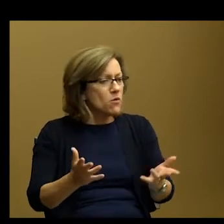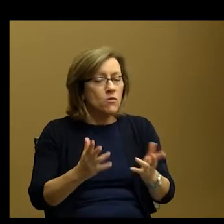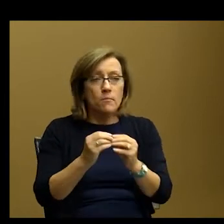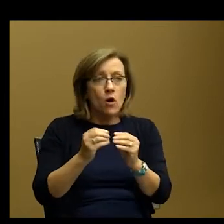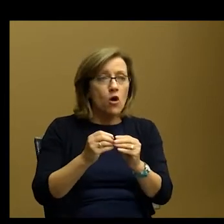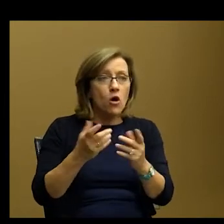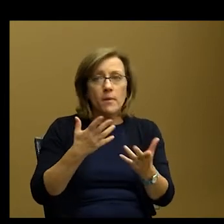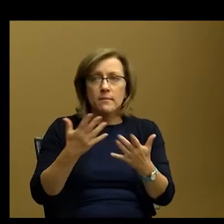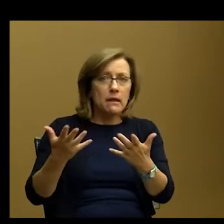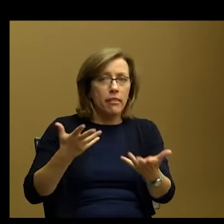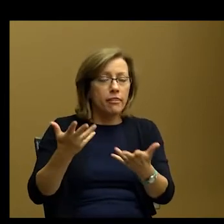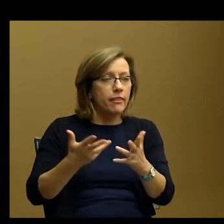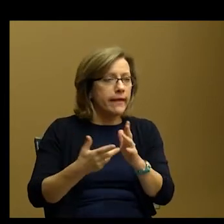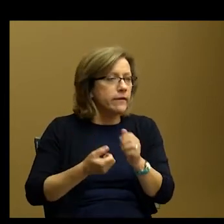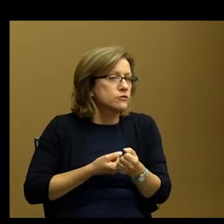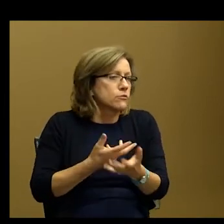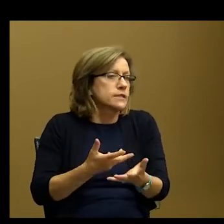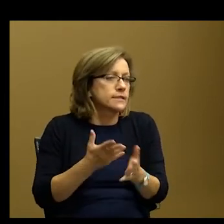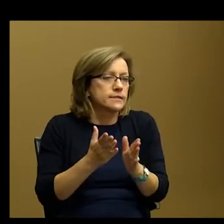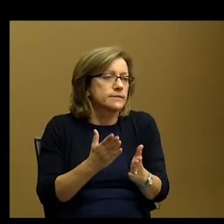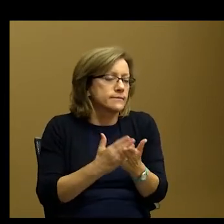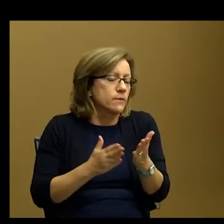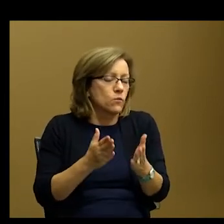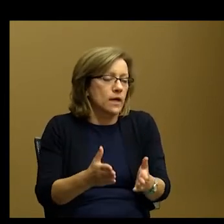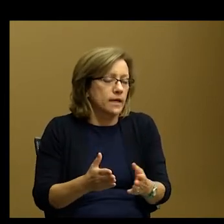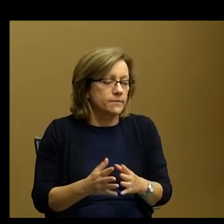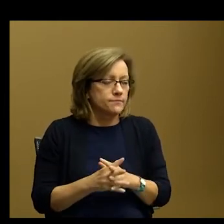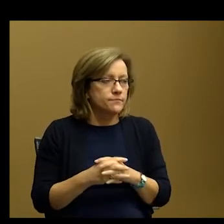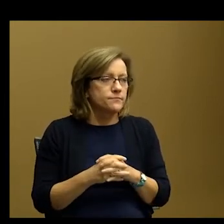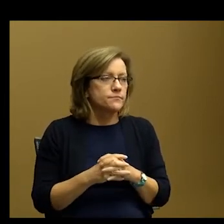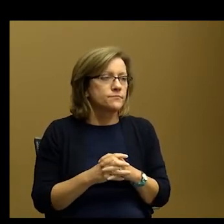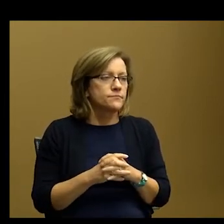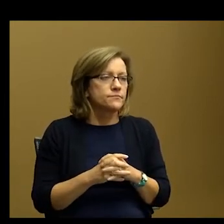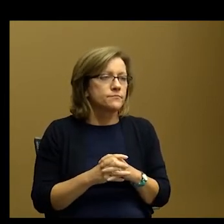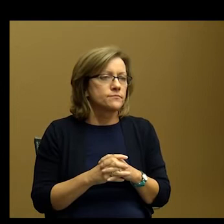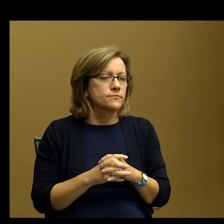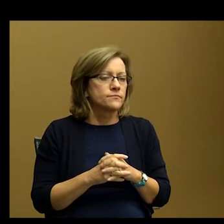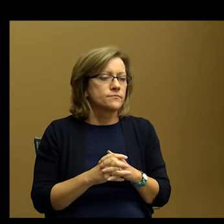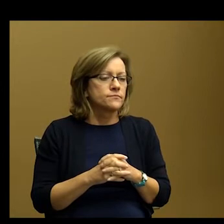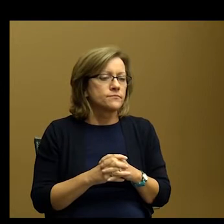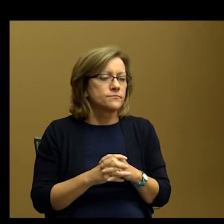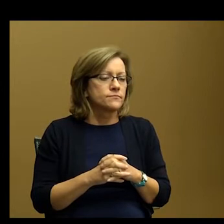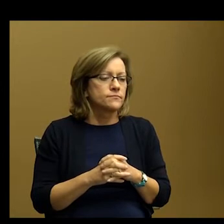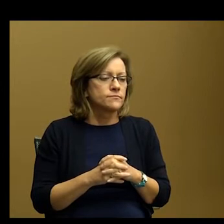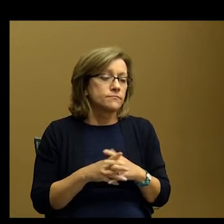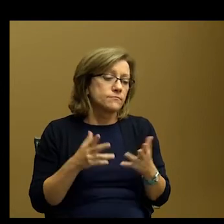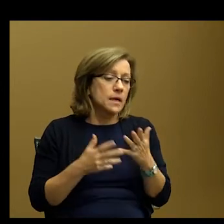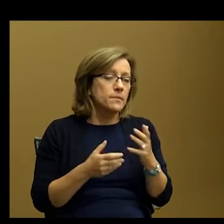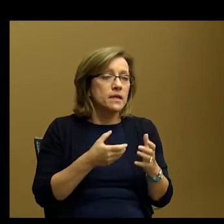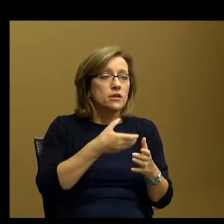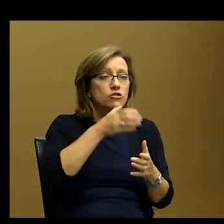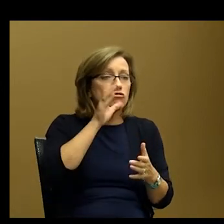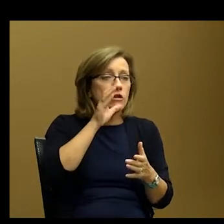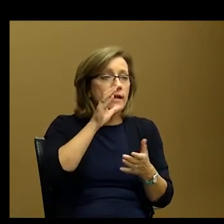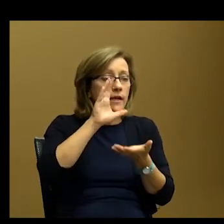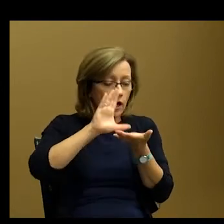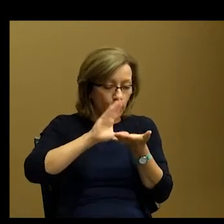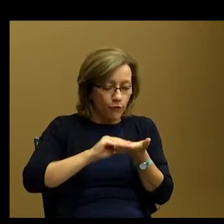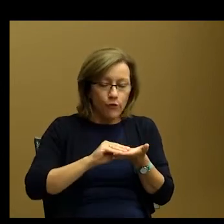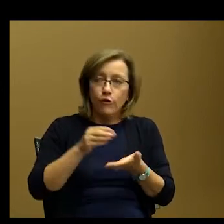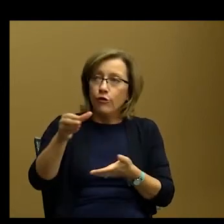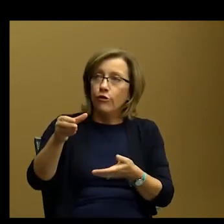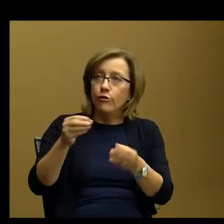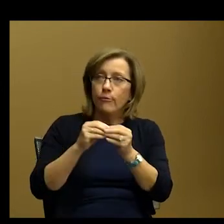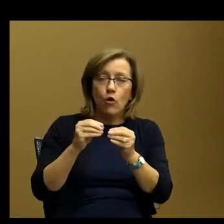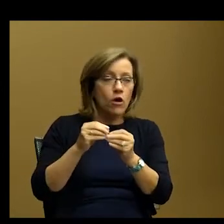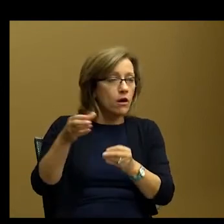give you that. Gets more of a thing, so they might want more juice or more cookie or more